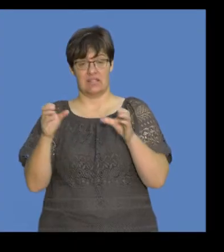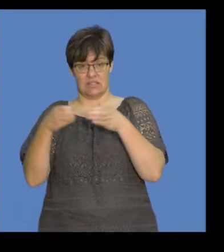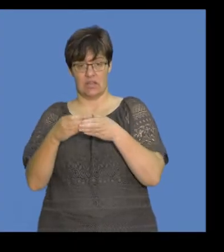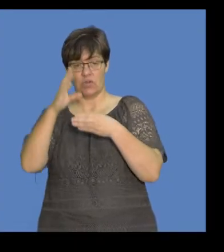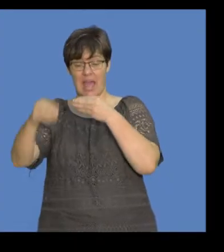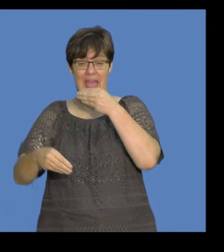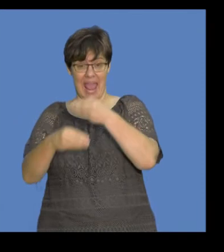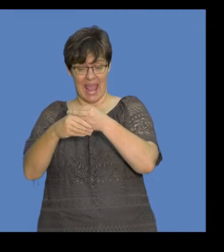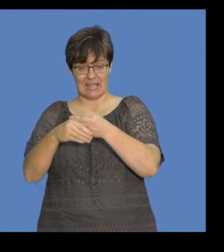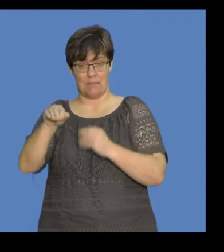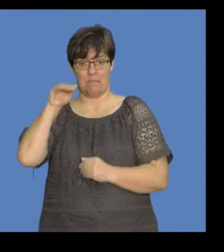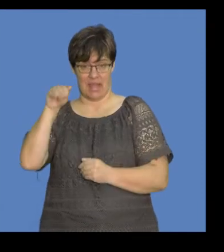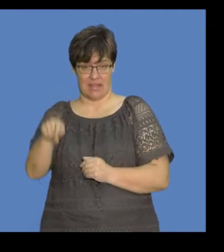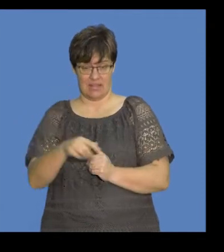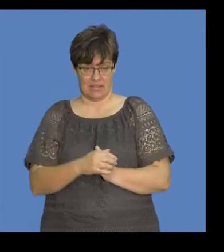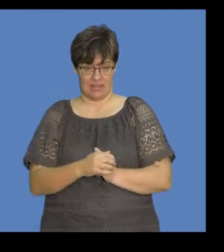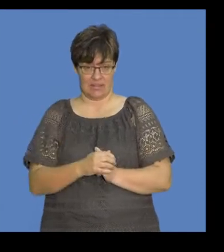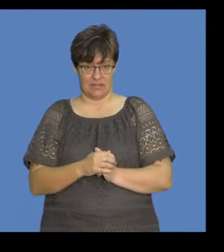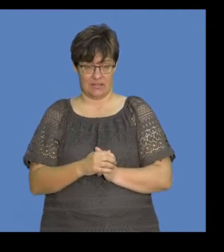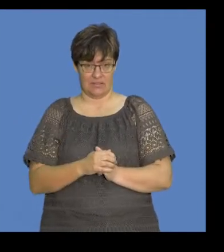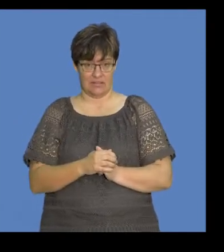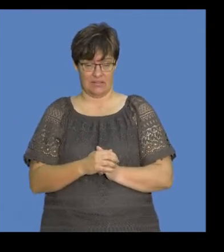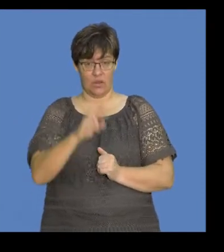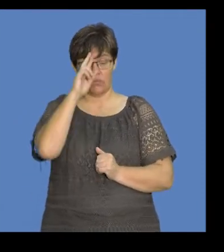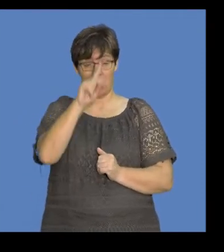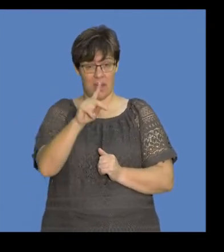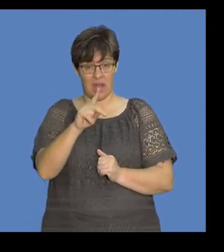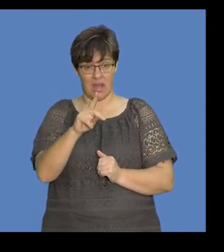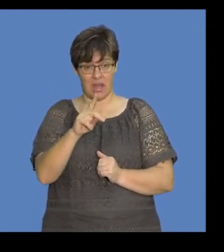to bank, right? Remember, check the